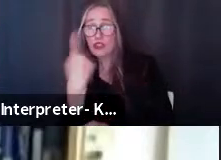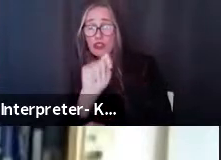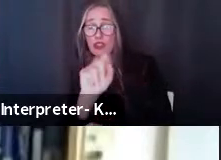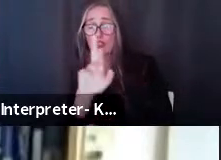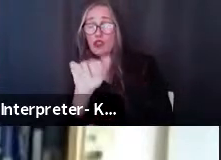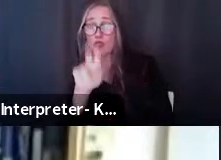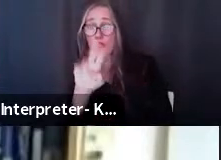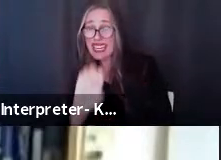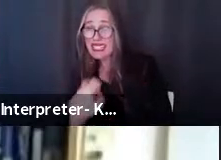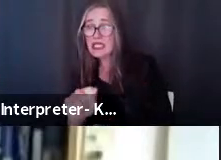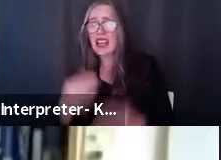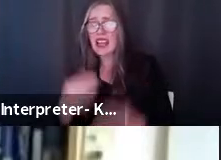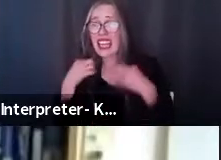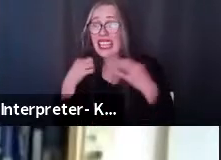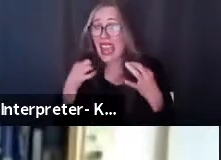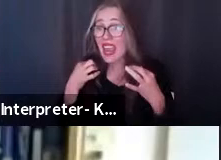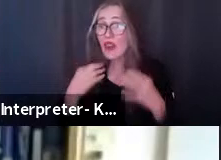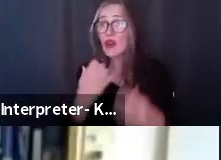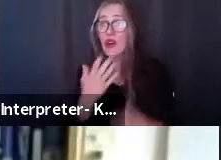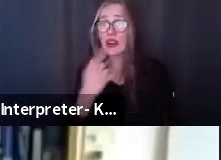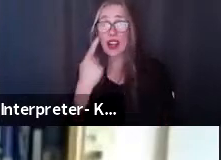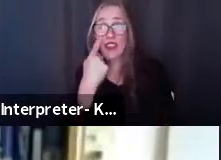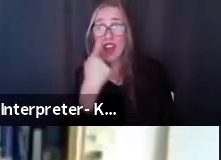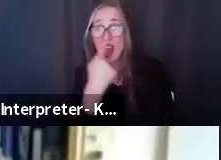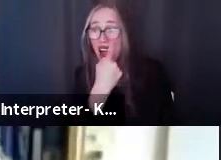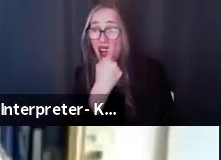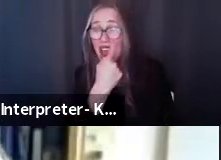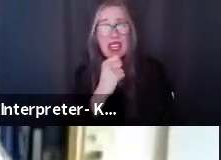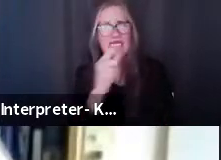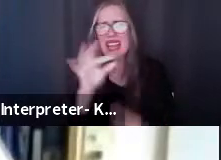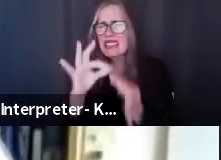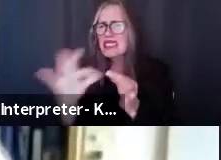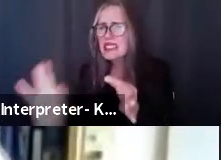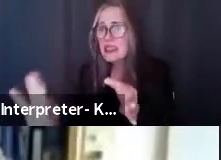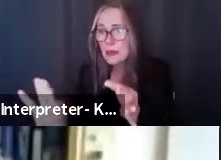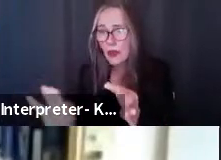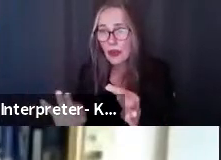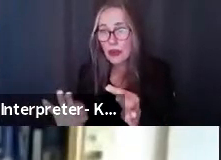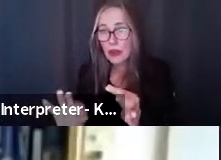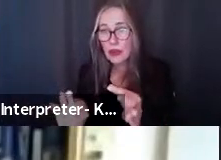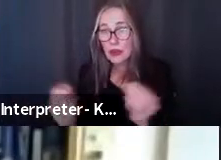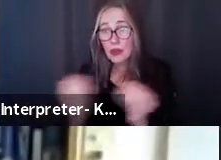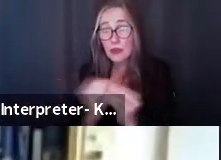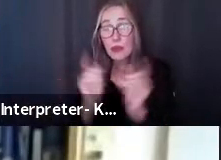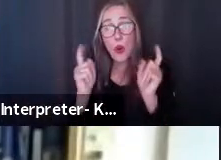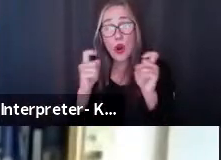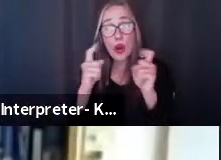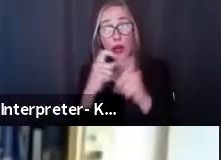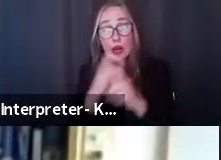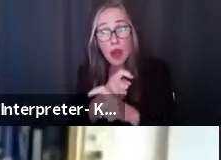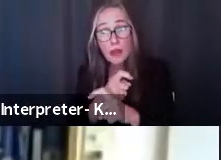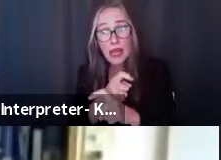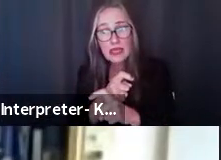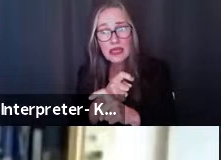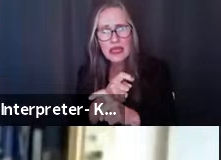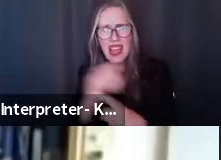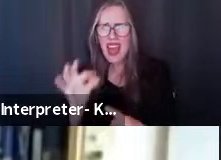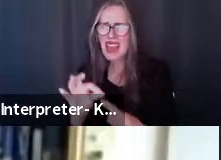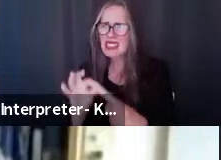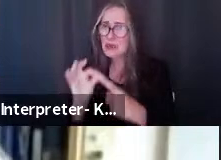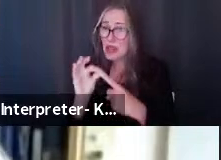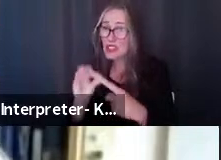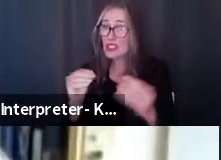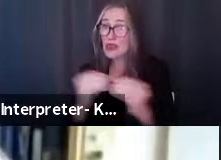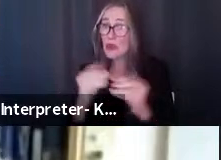if traits like hair or eye color are complex and that is far more true of traits like athleticism or intelligence